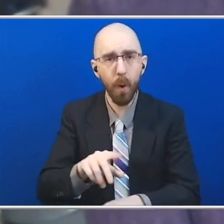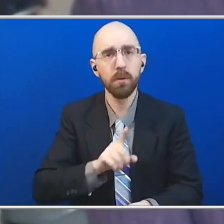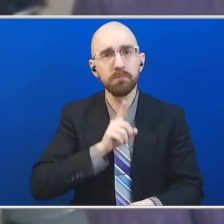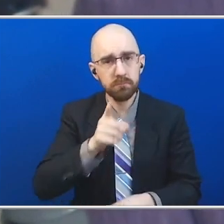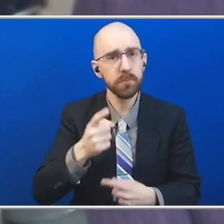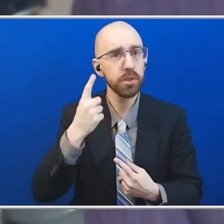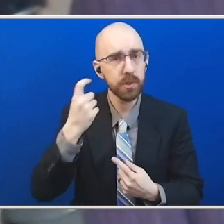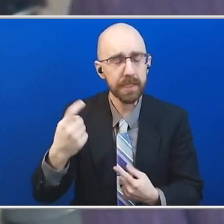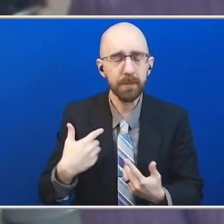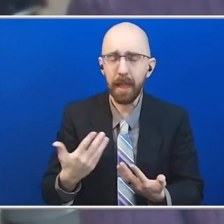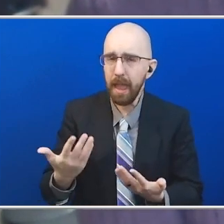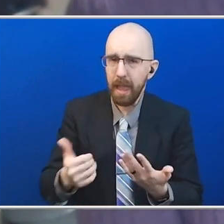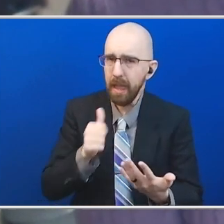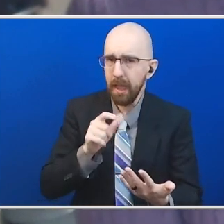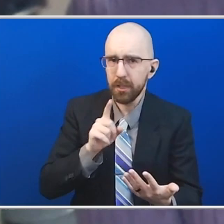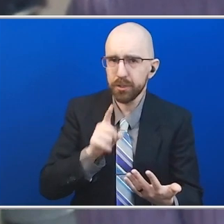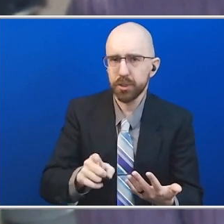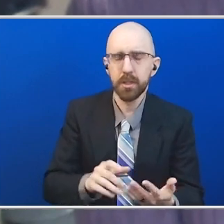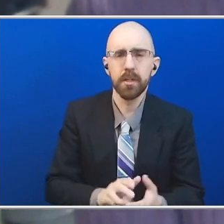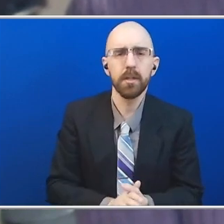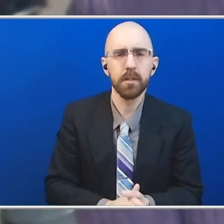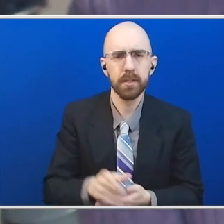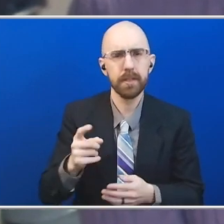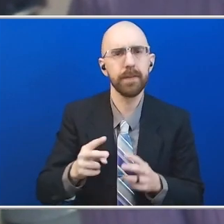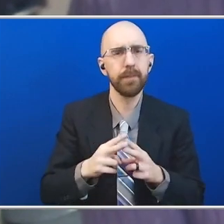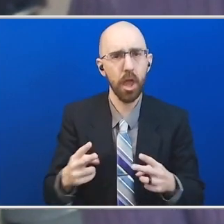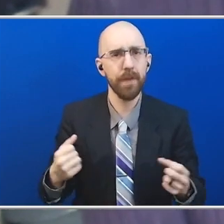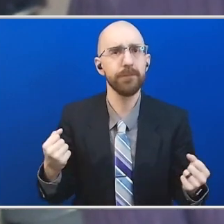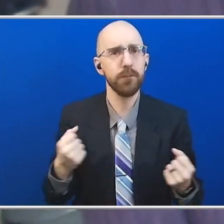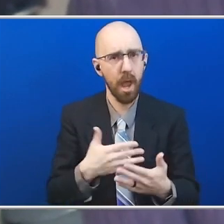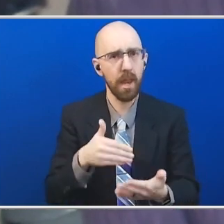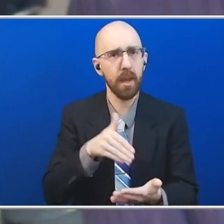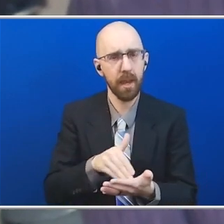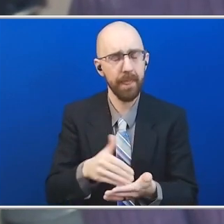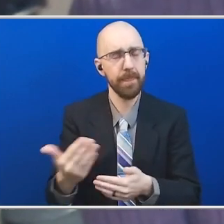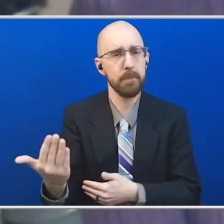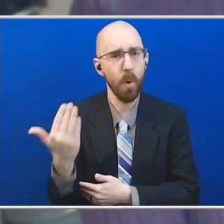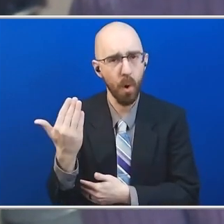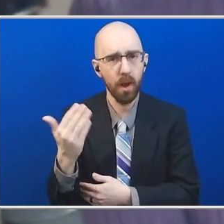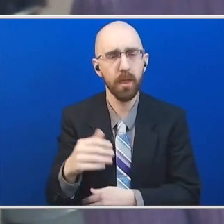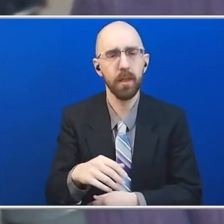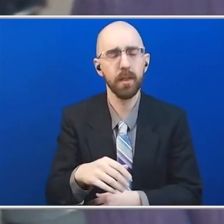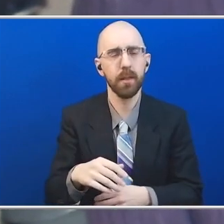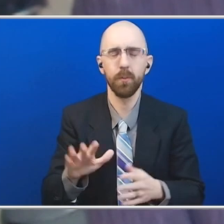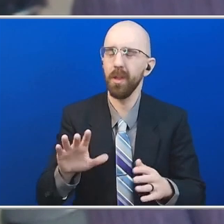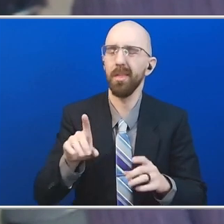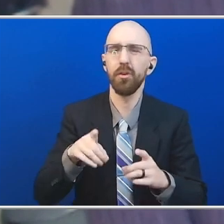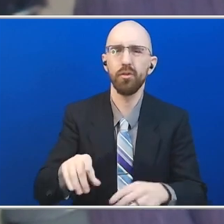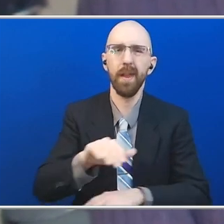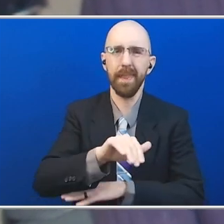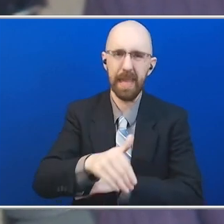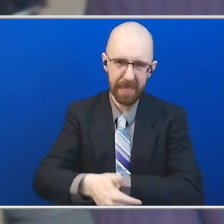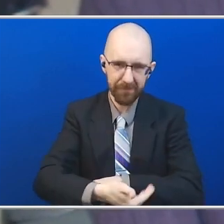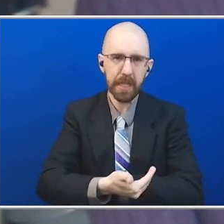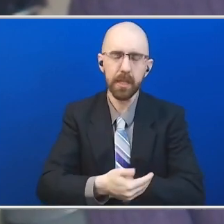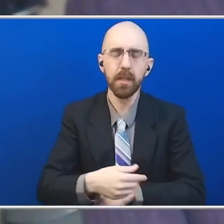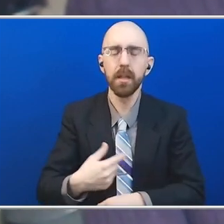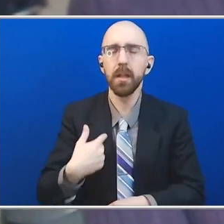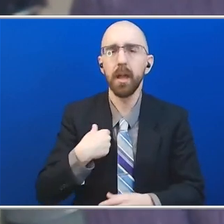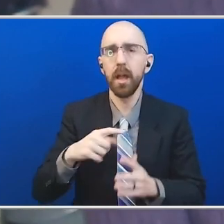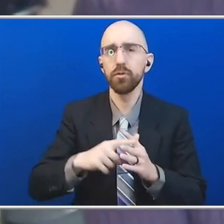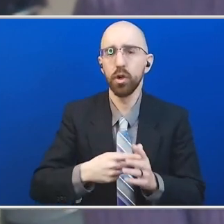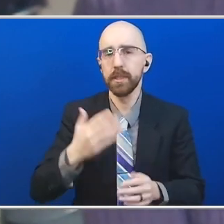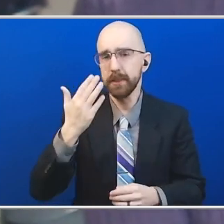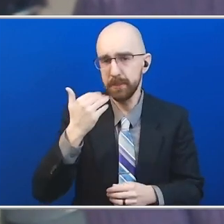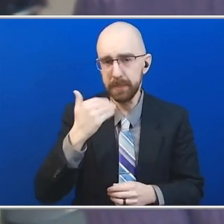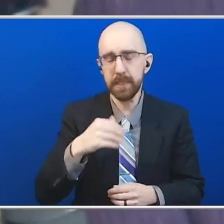dreams, but he was very frightened a lot in the morning, during the night. And I started sleeping. He